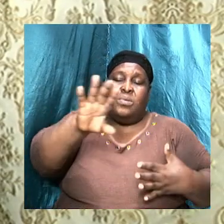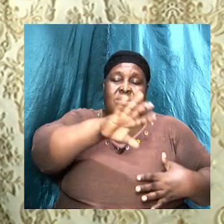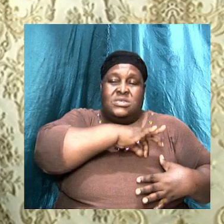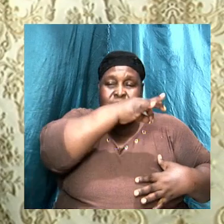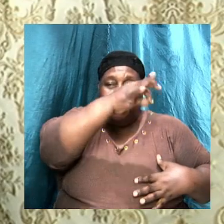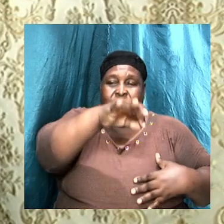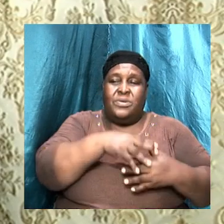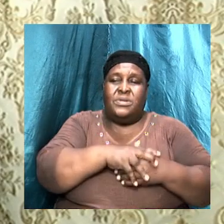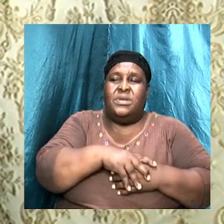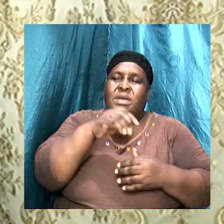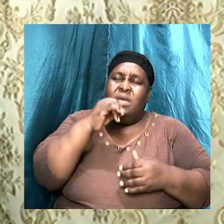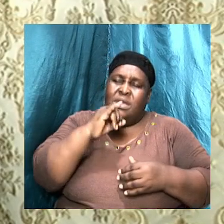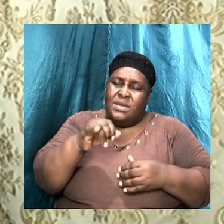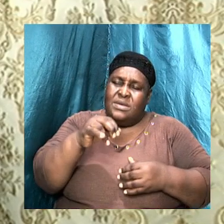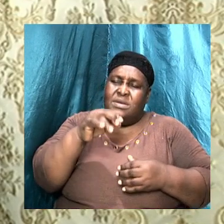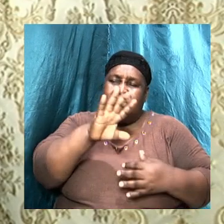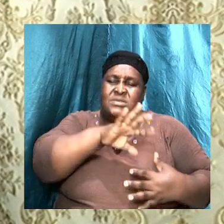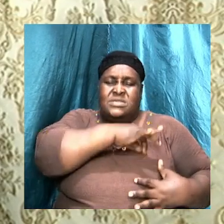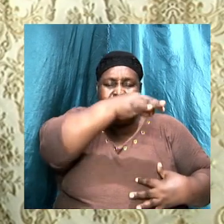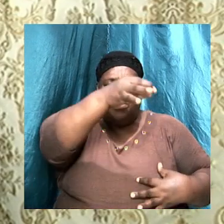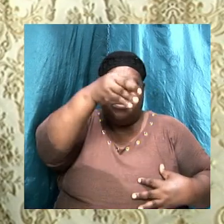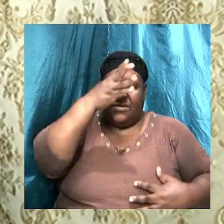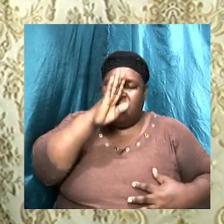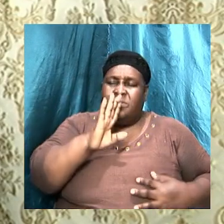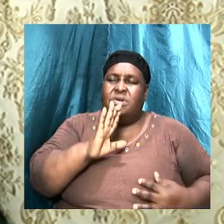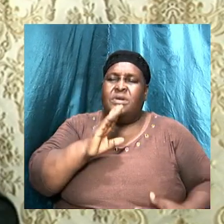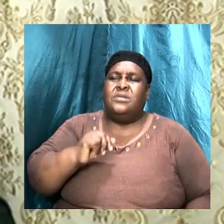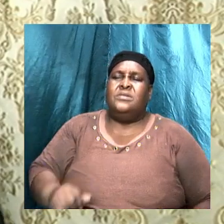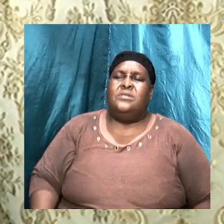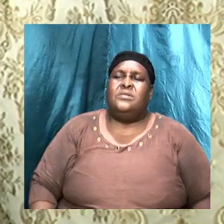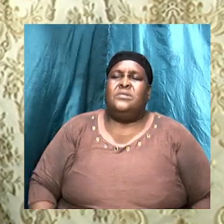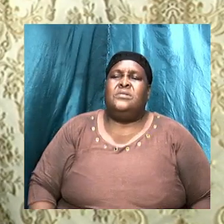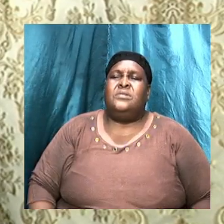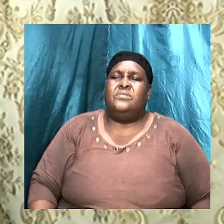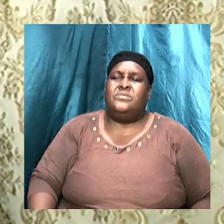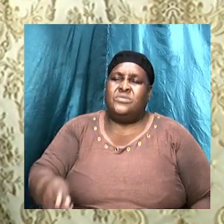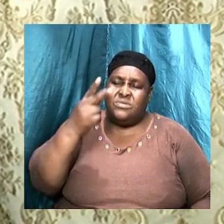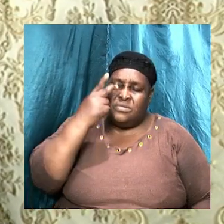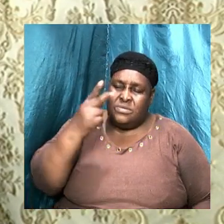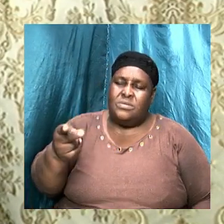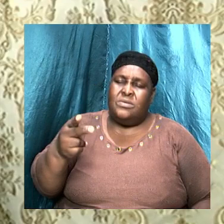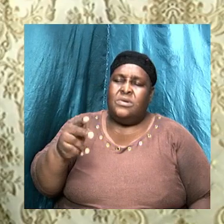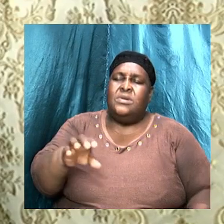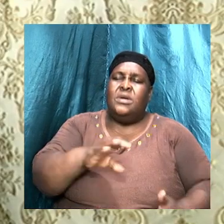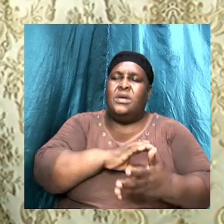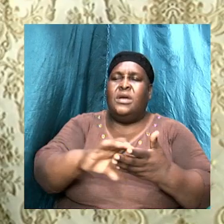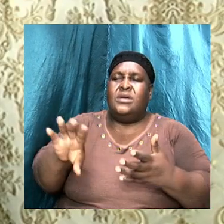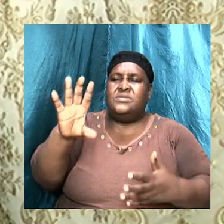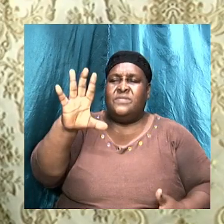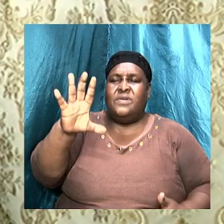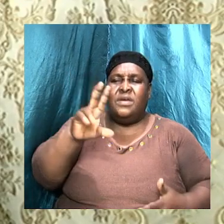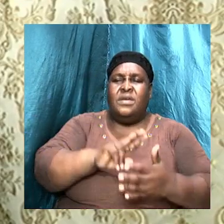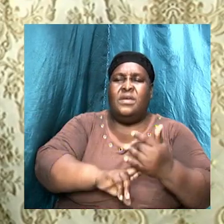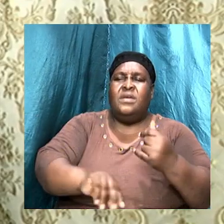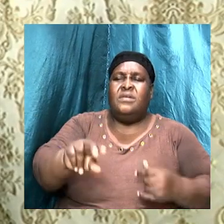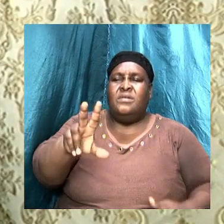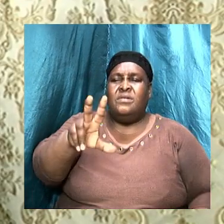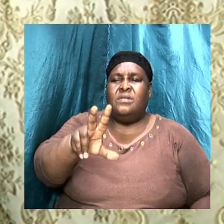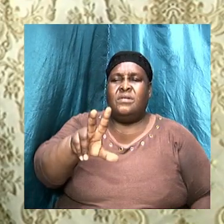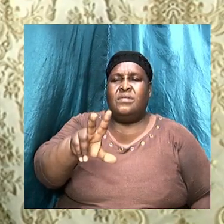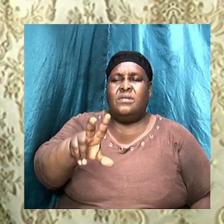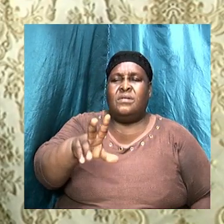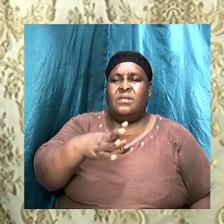then is the Spirit of God. If we look at Acts 5 verse 3